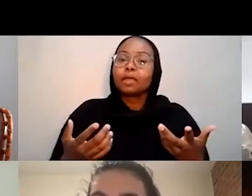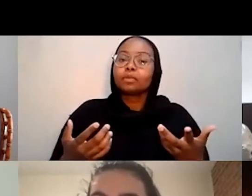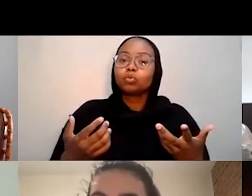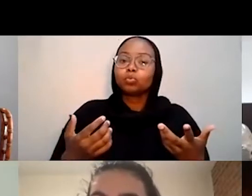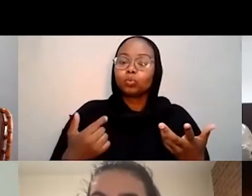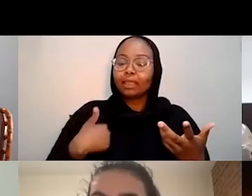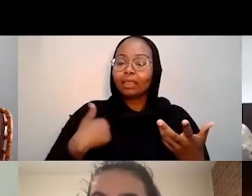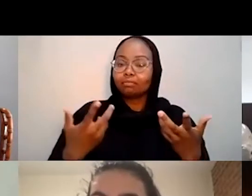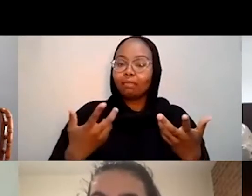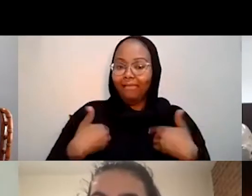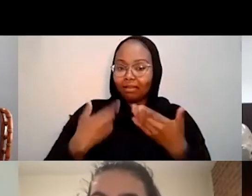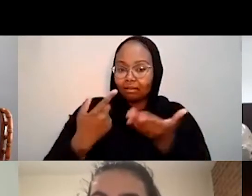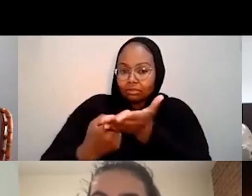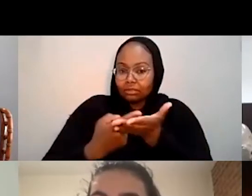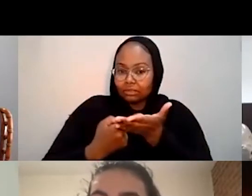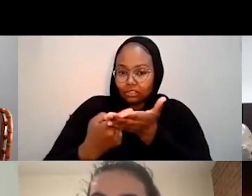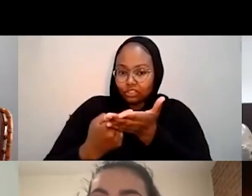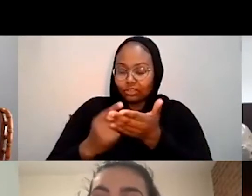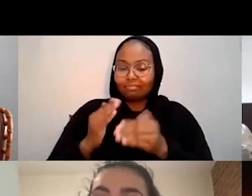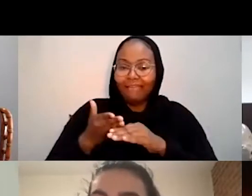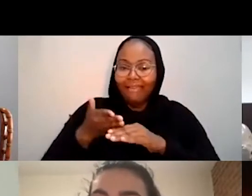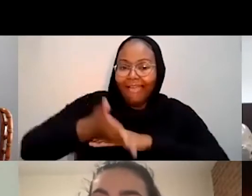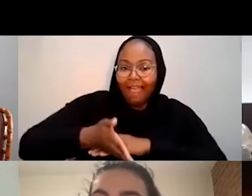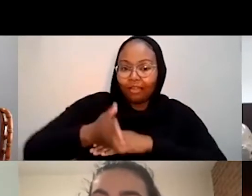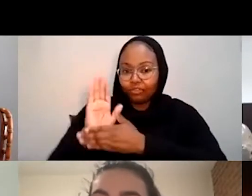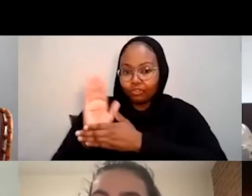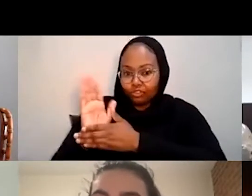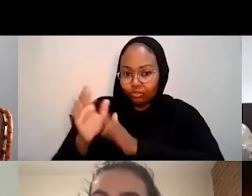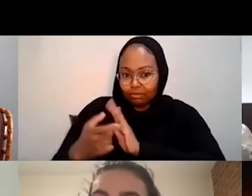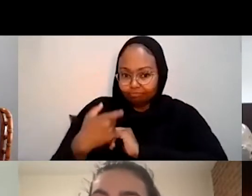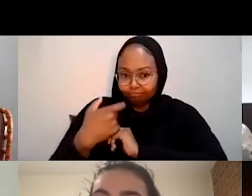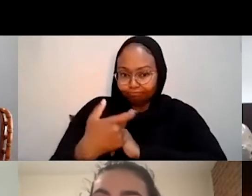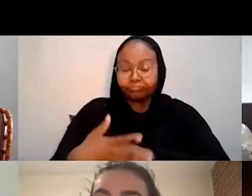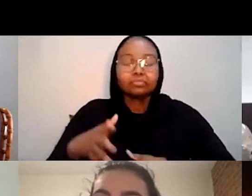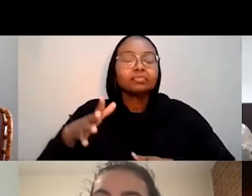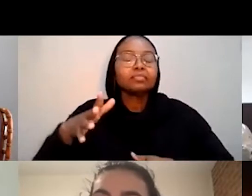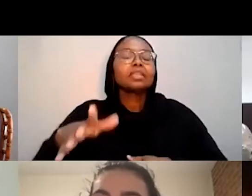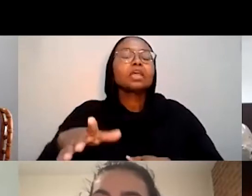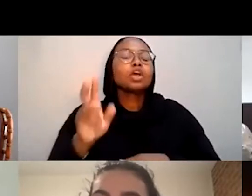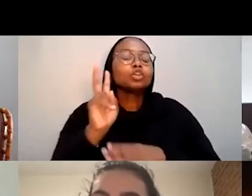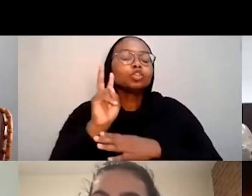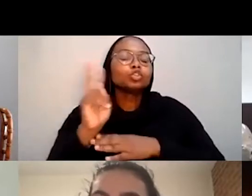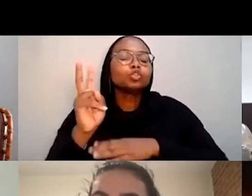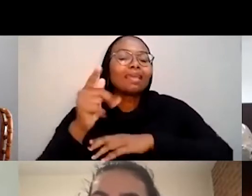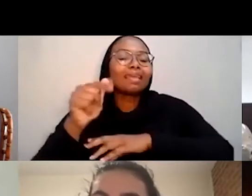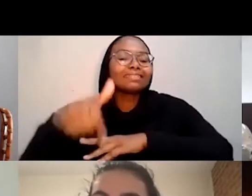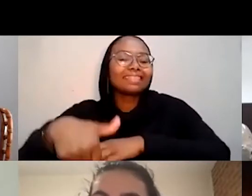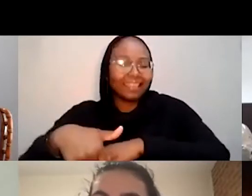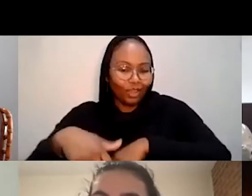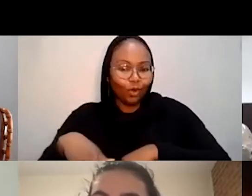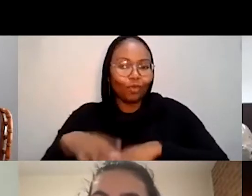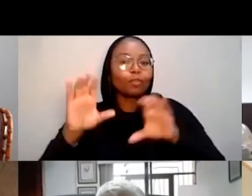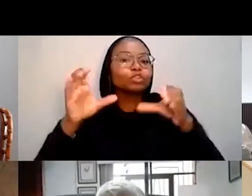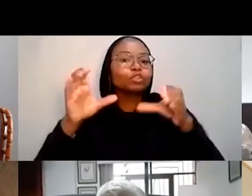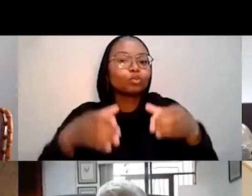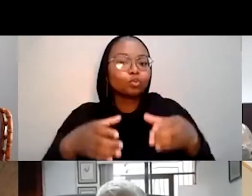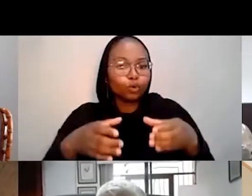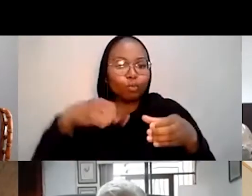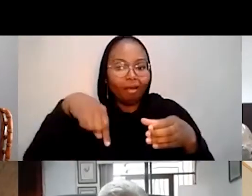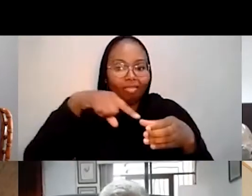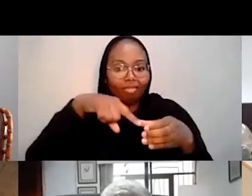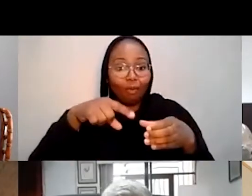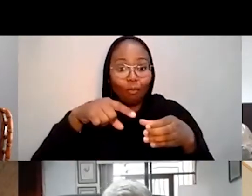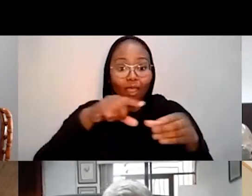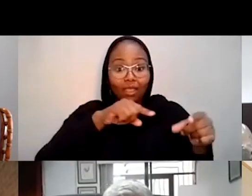the screening, and two days later or so, there was a group that went on their own on